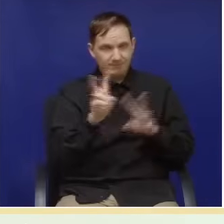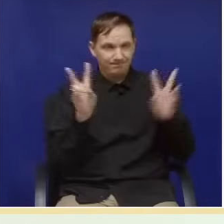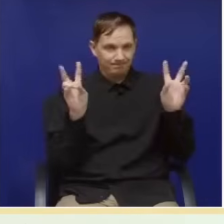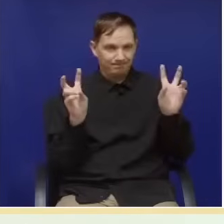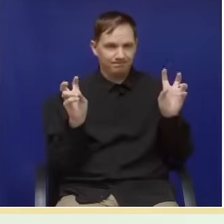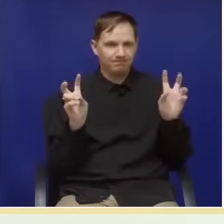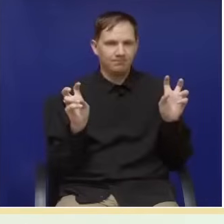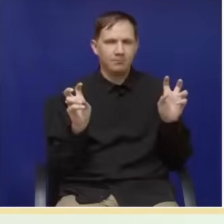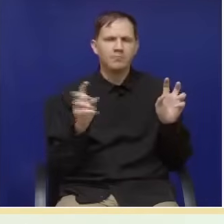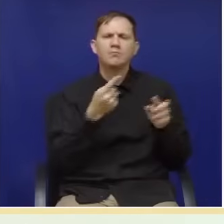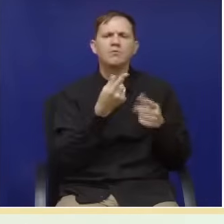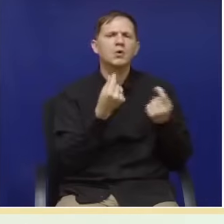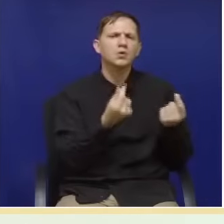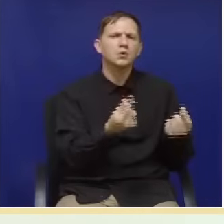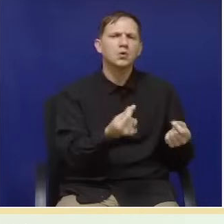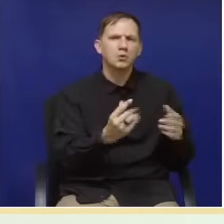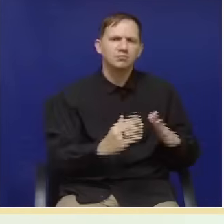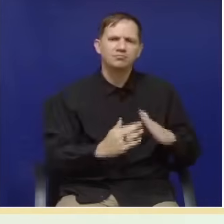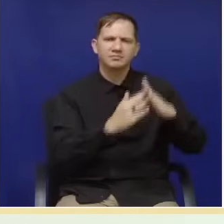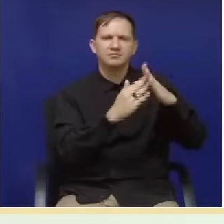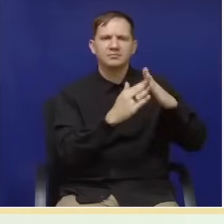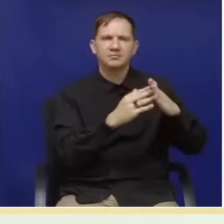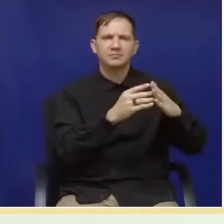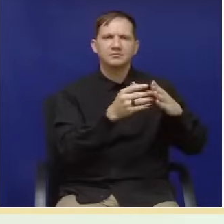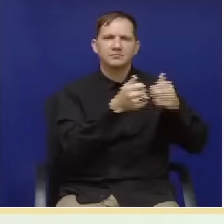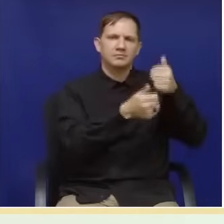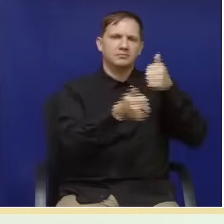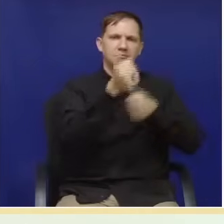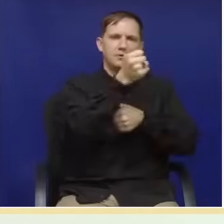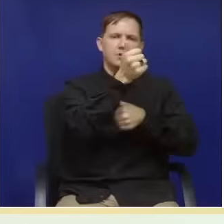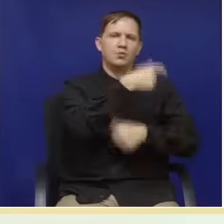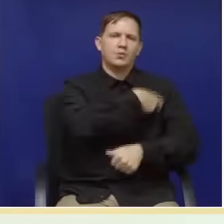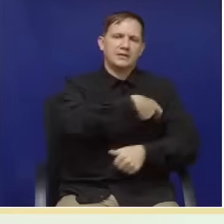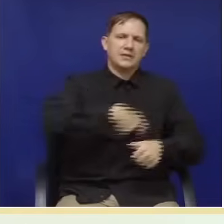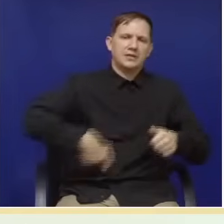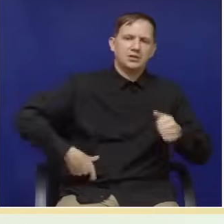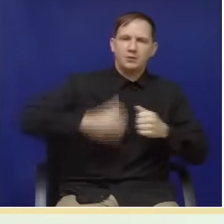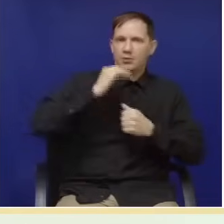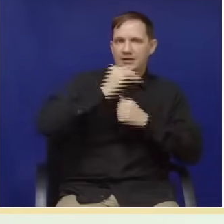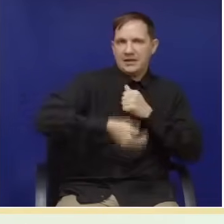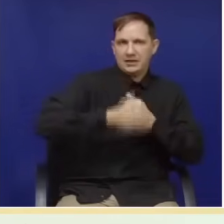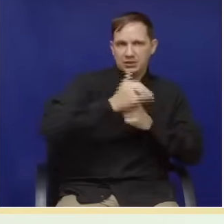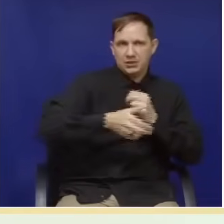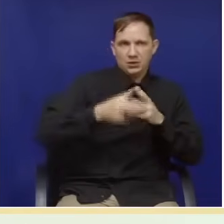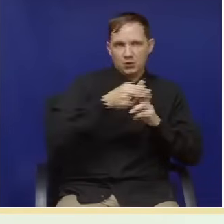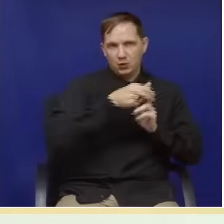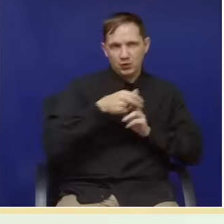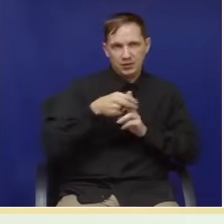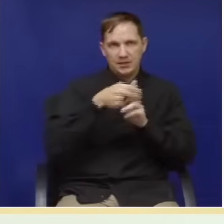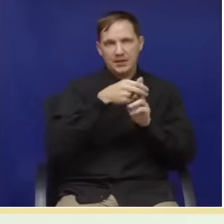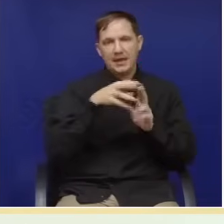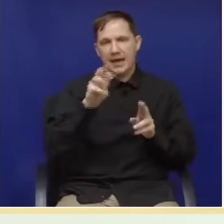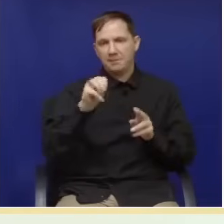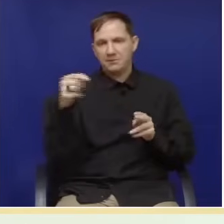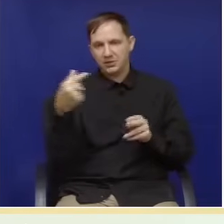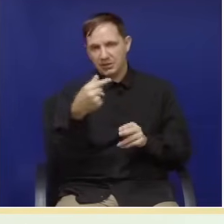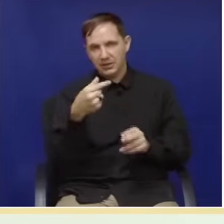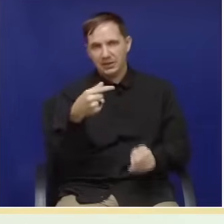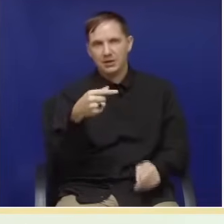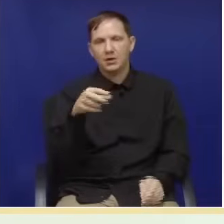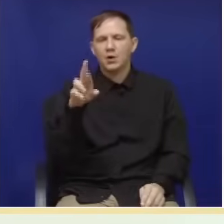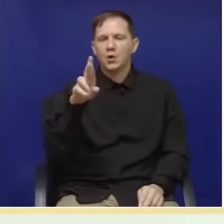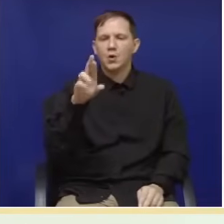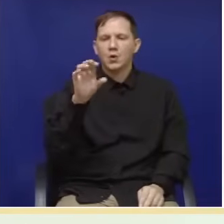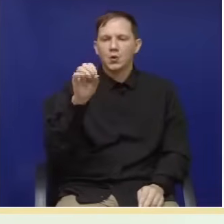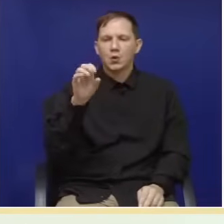been taken against the head of the Presidential Protection Unit, Major General Wali Root,